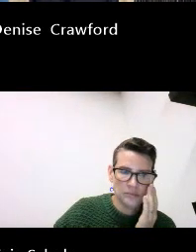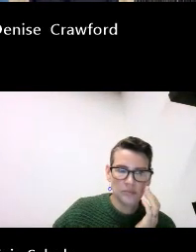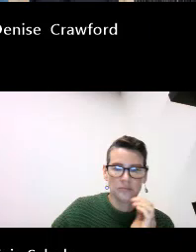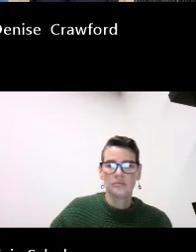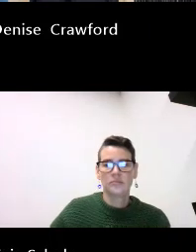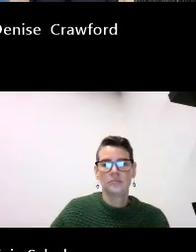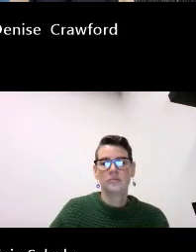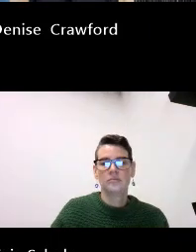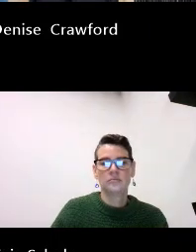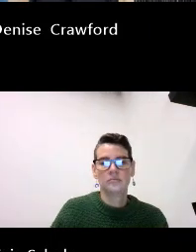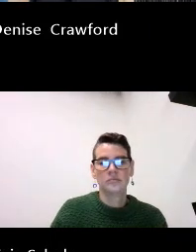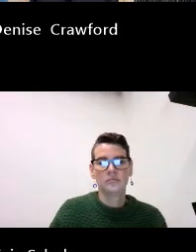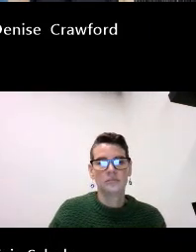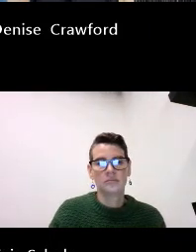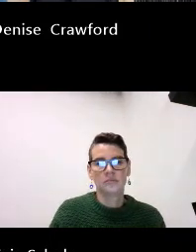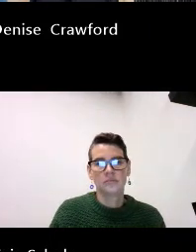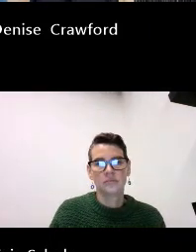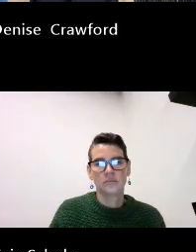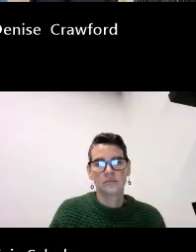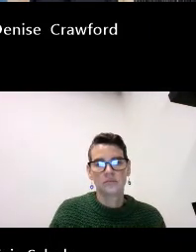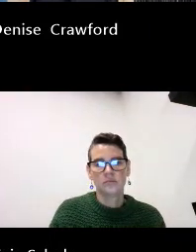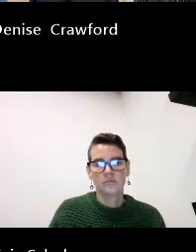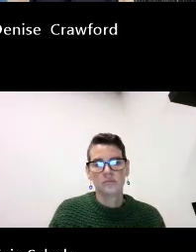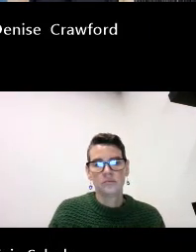and the rounding guidance.